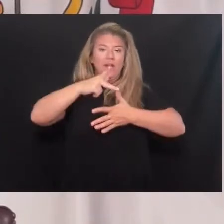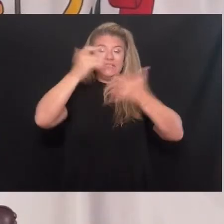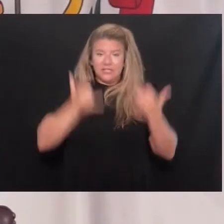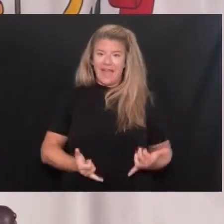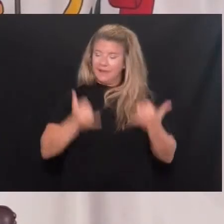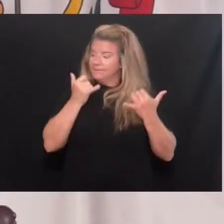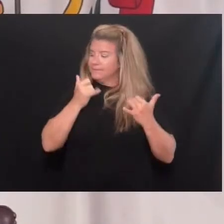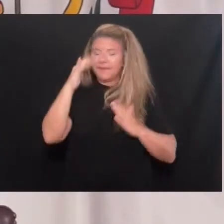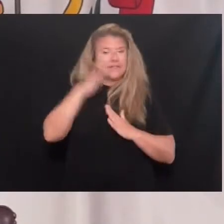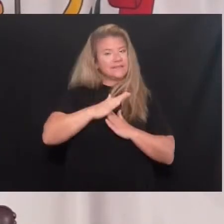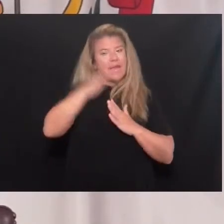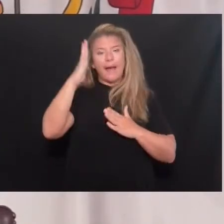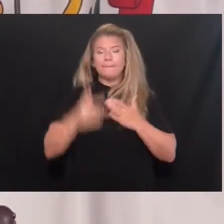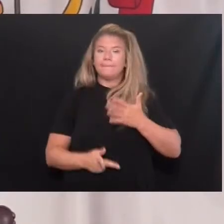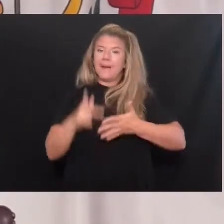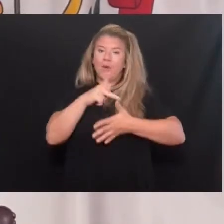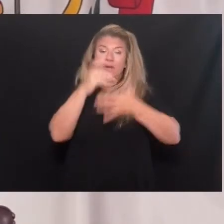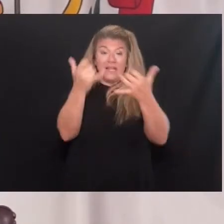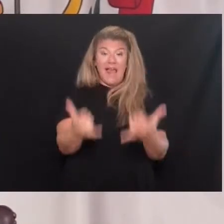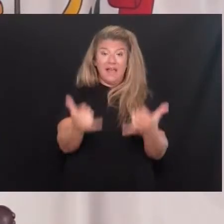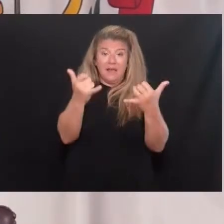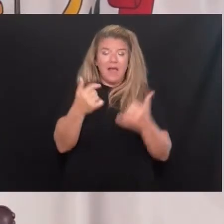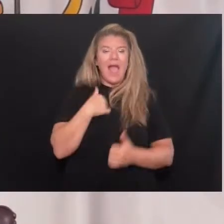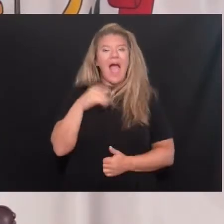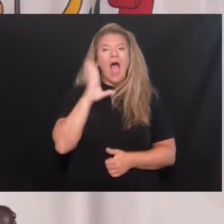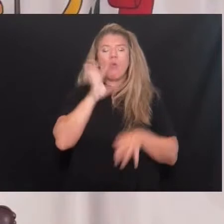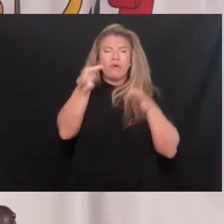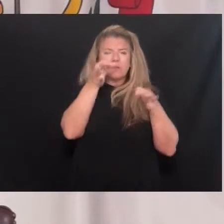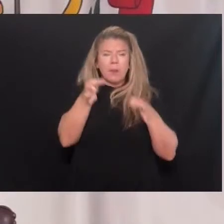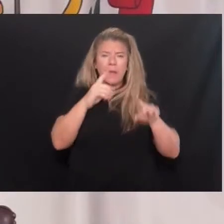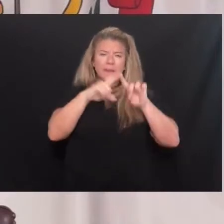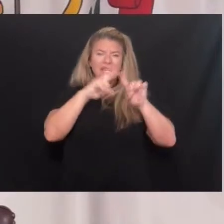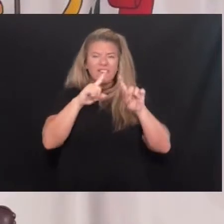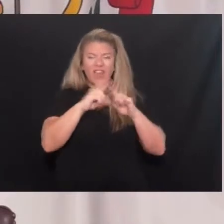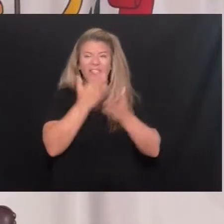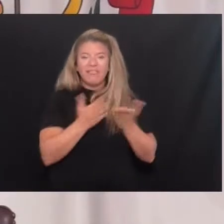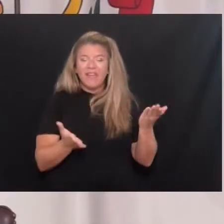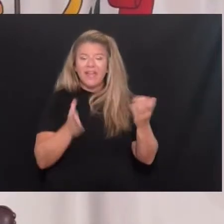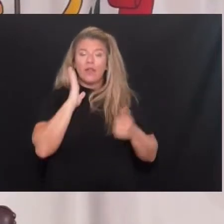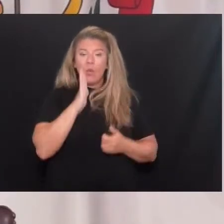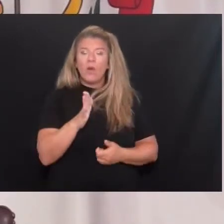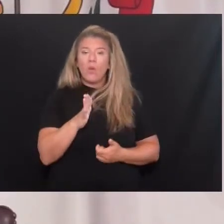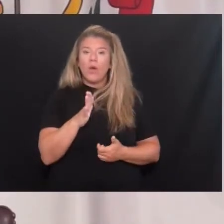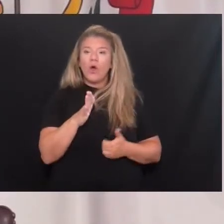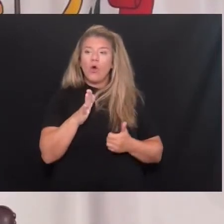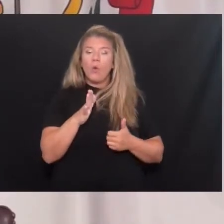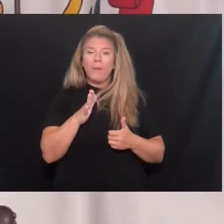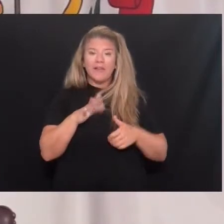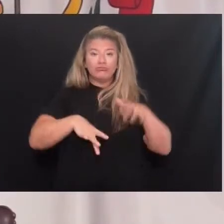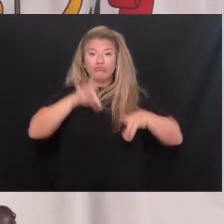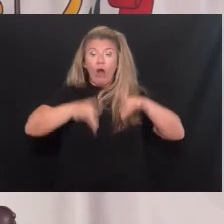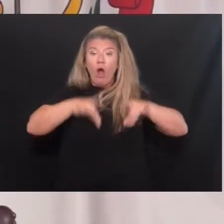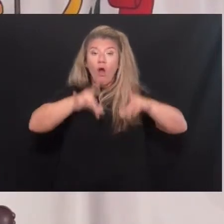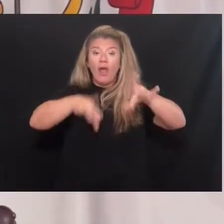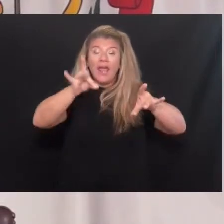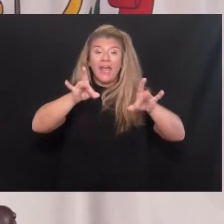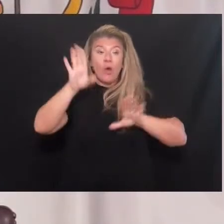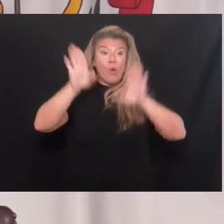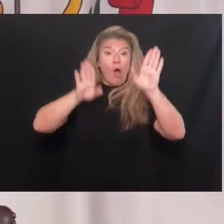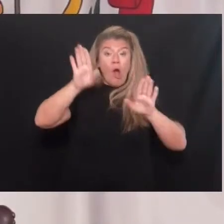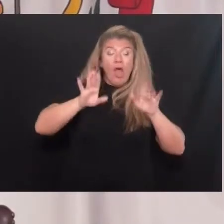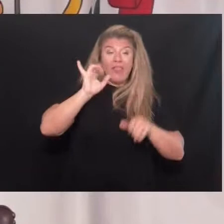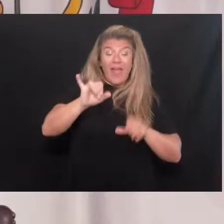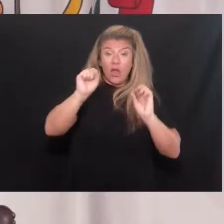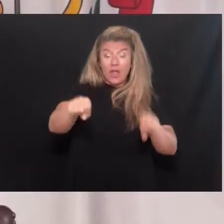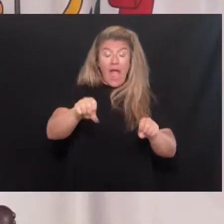top priority today. I'll get into all the different things that we're going to be drawing for and everything, and your eligibility